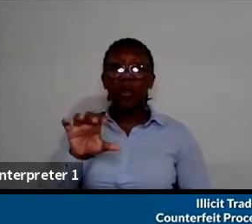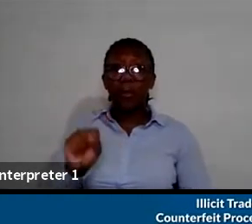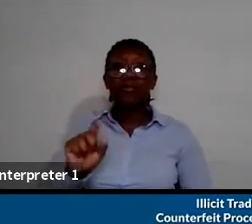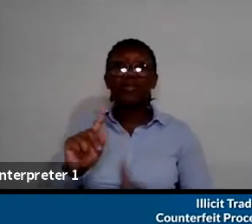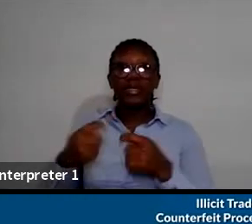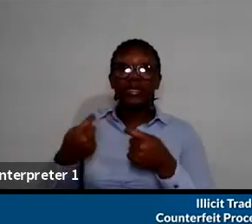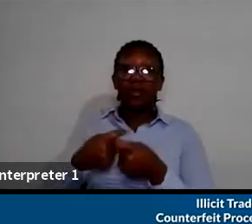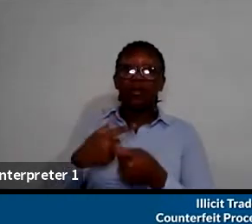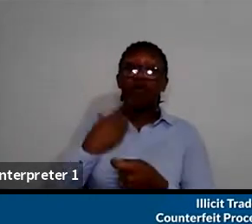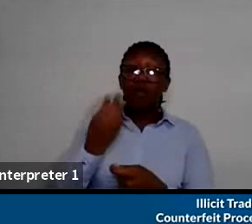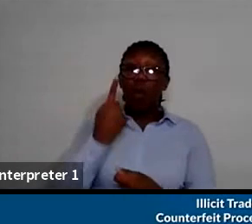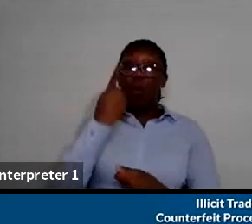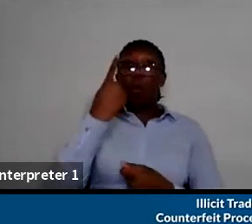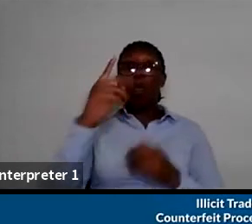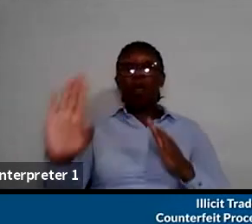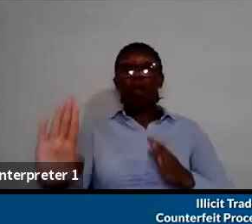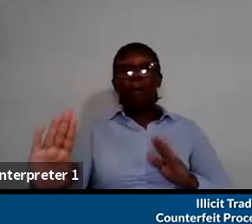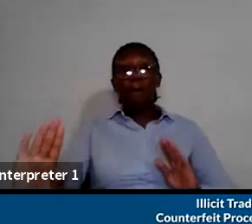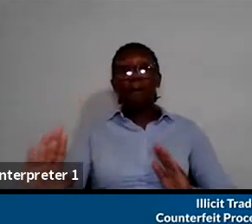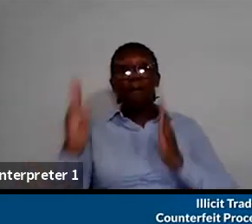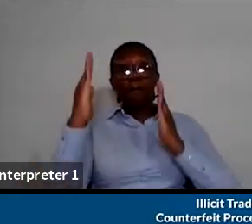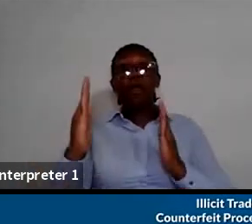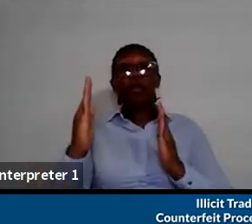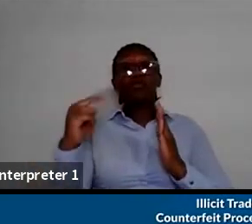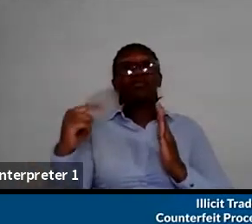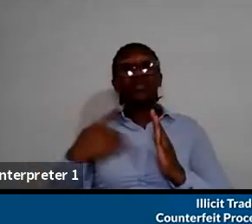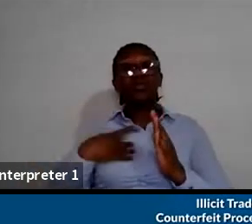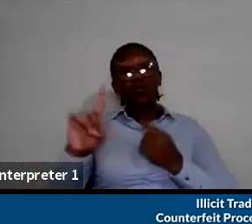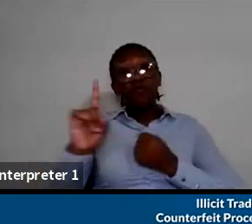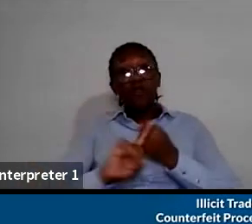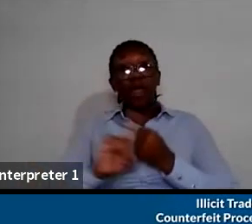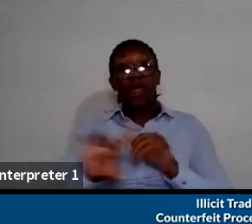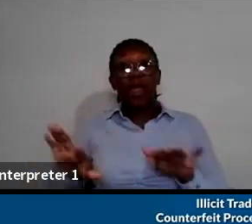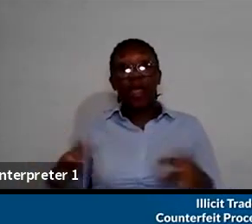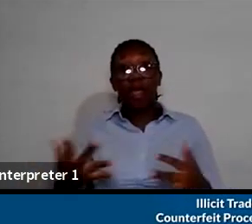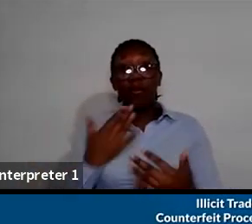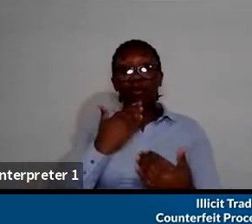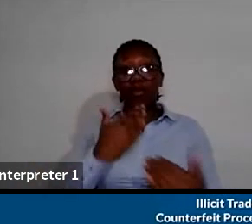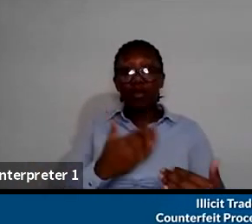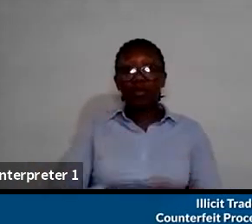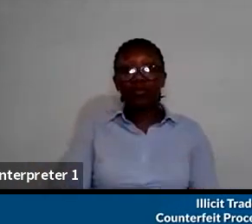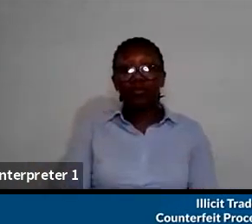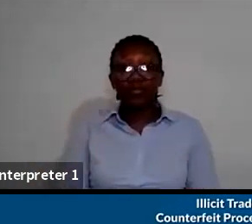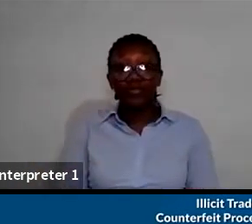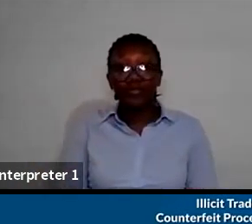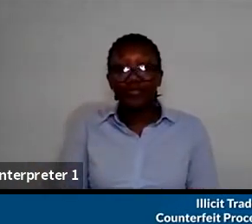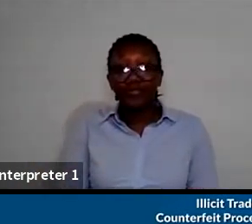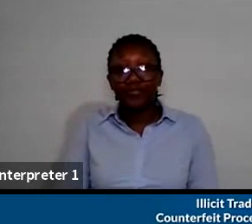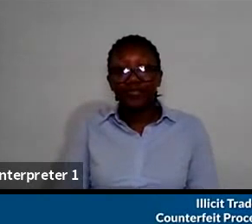holistic approach into fighting this scourge. Thank you so much.